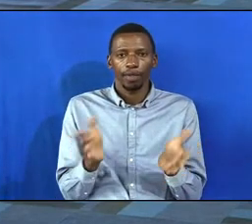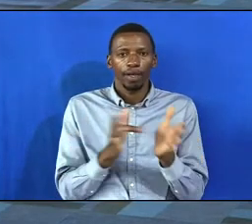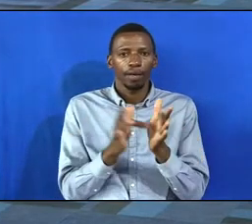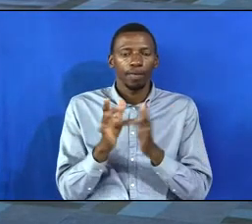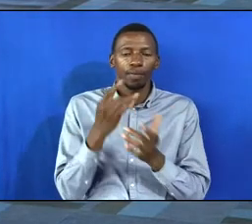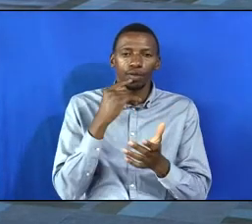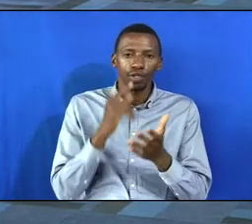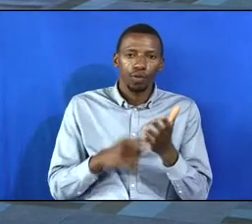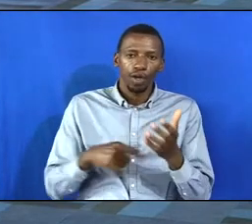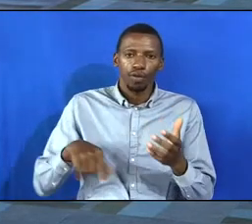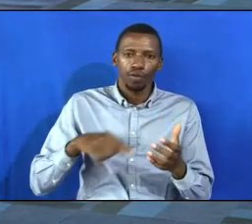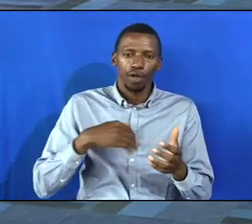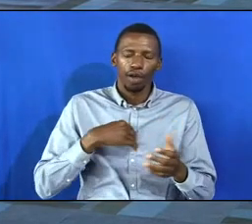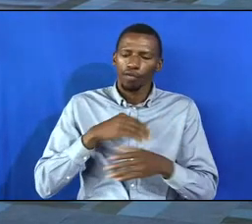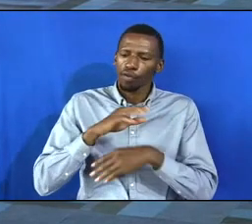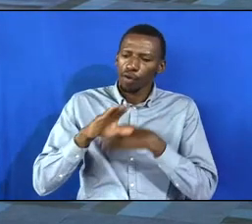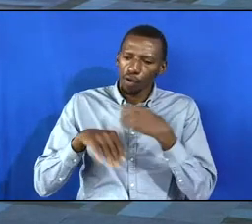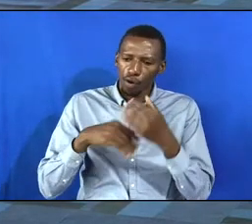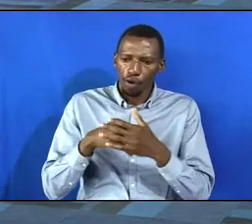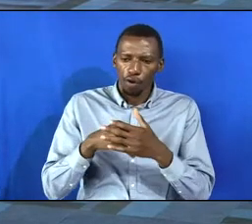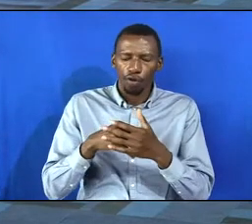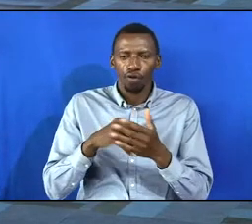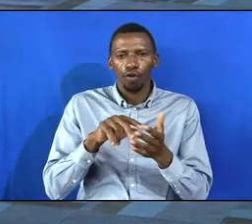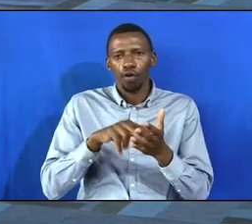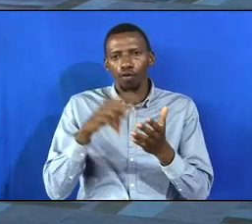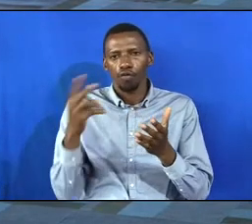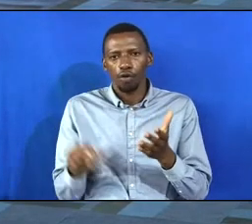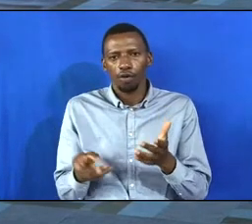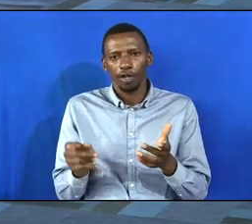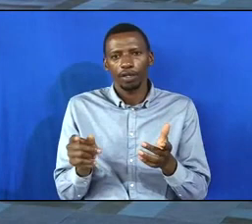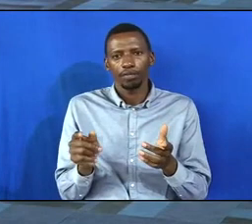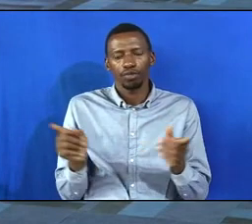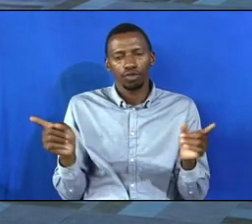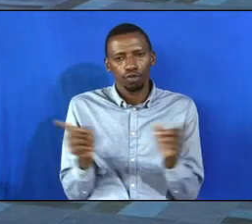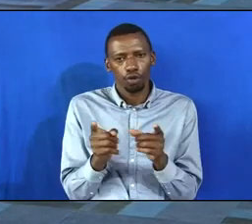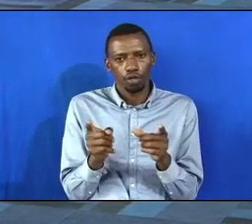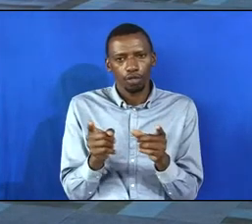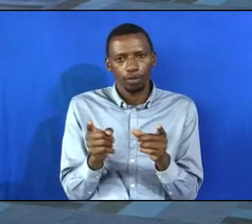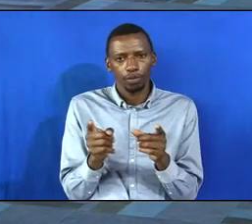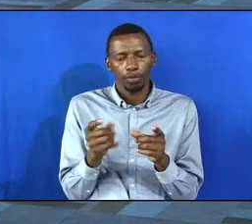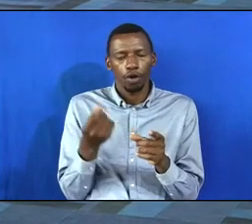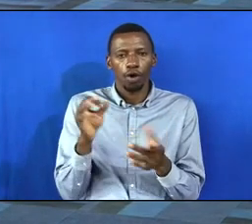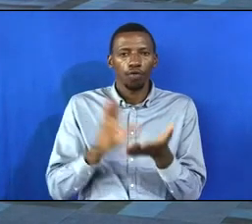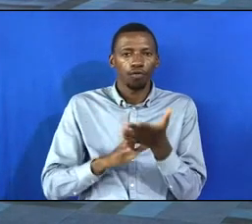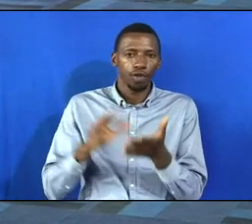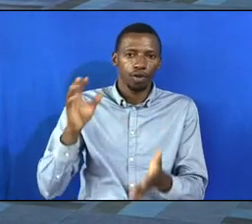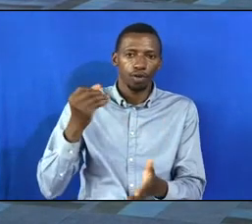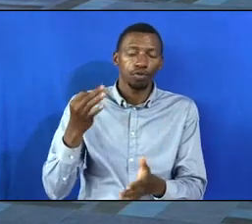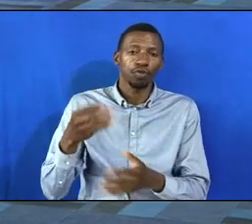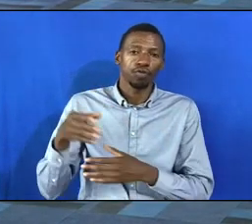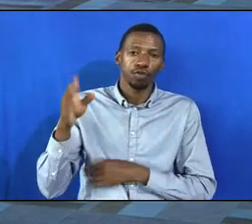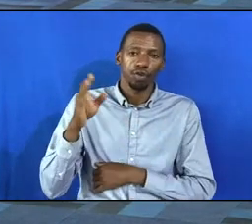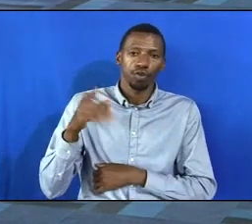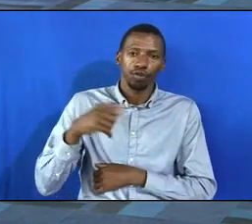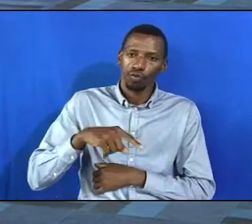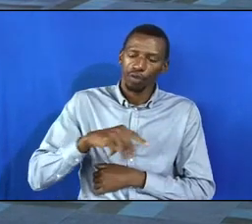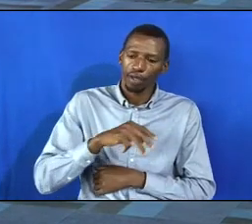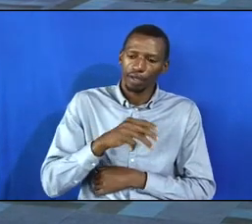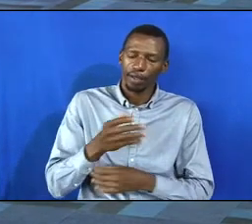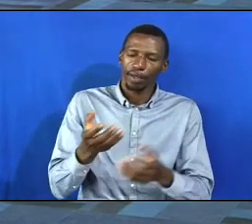short of the glory of God. We are all in need of the mercy of God, or we all